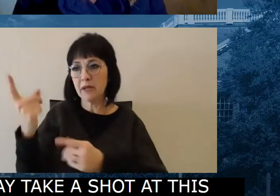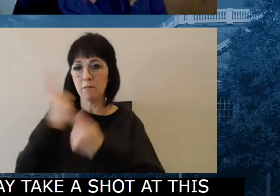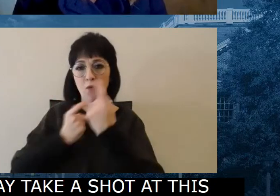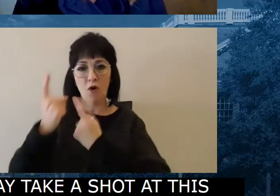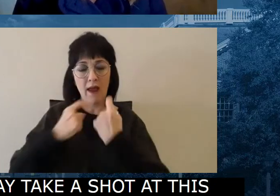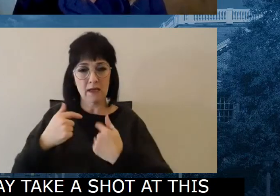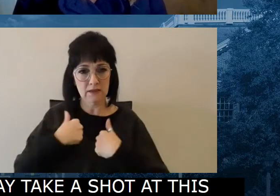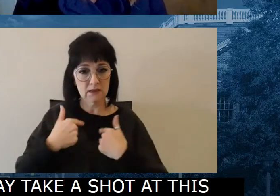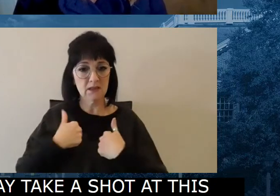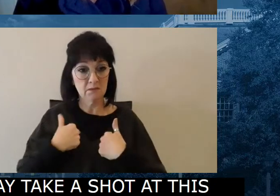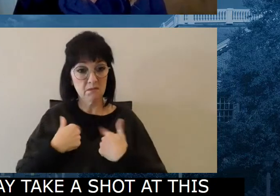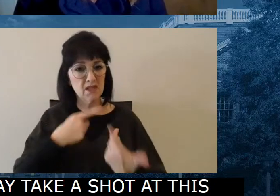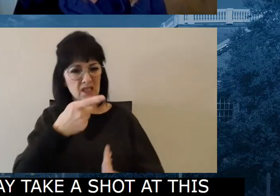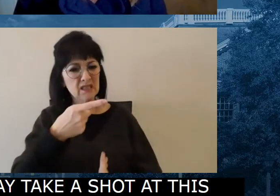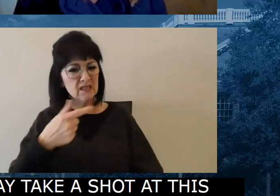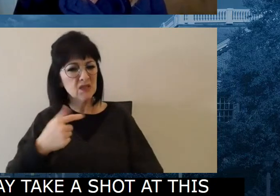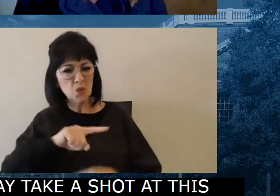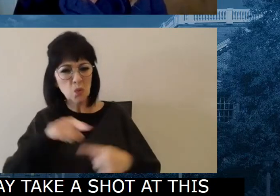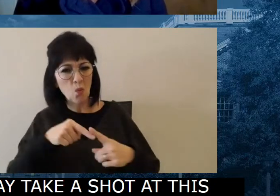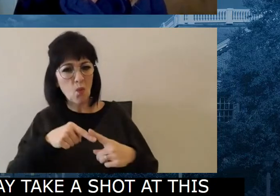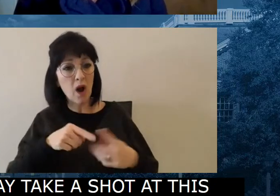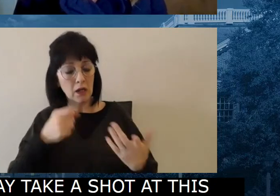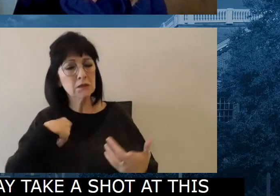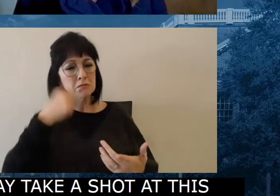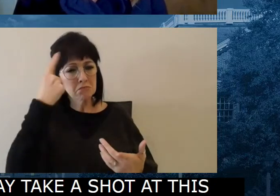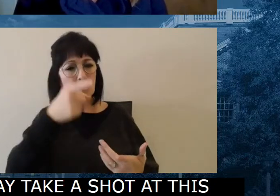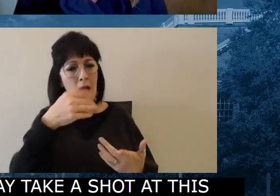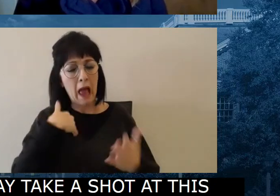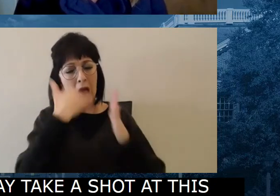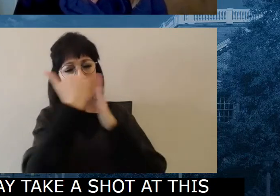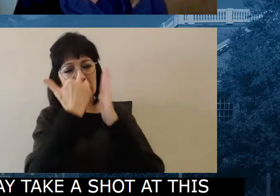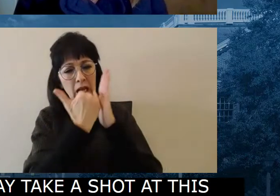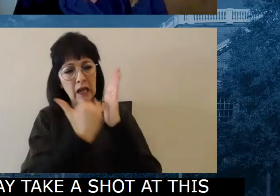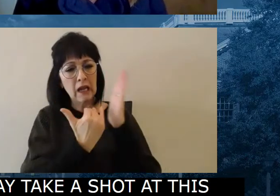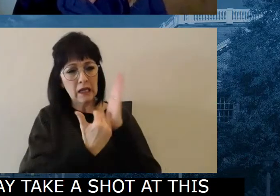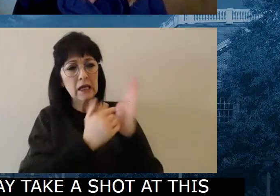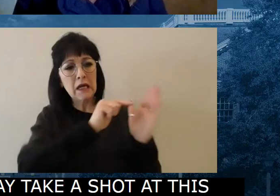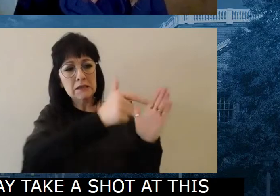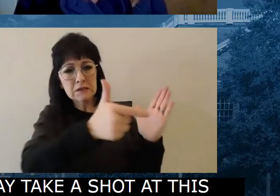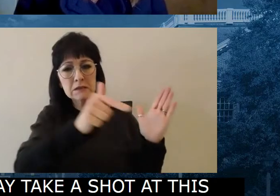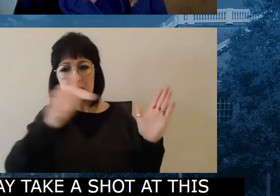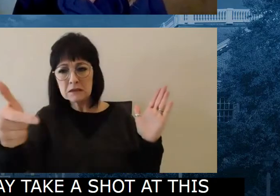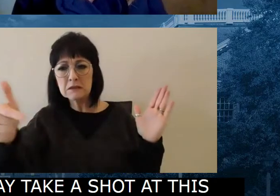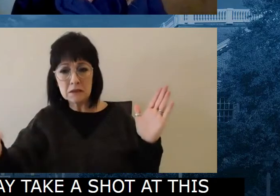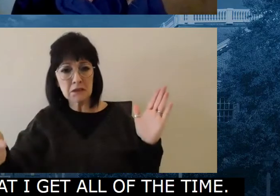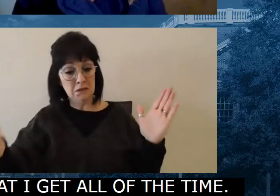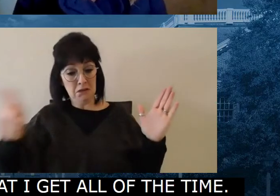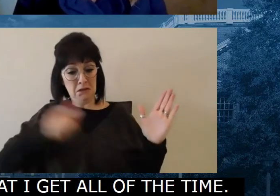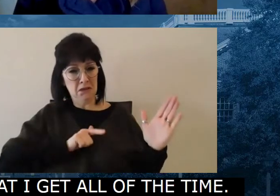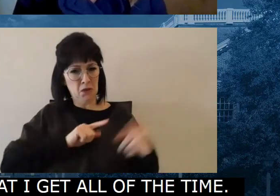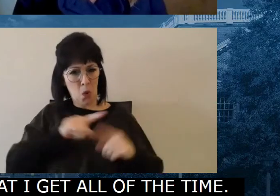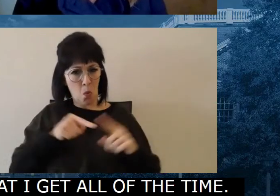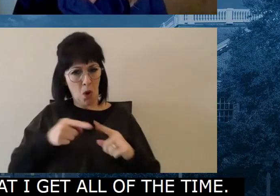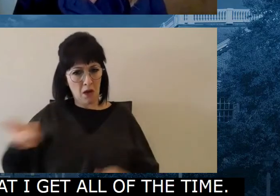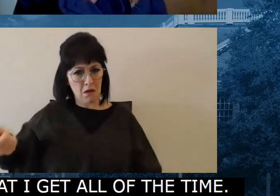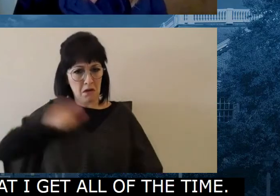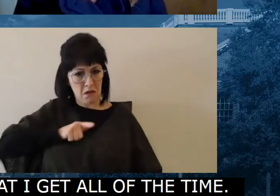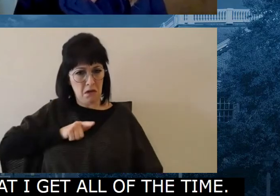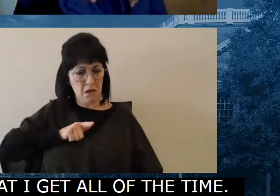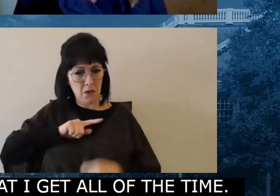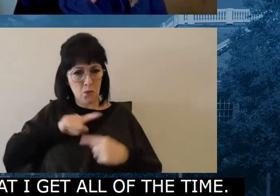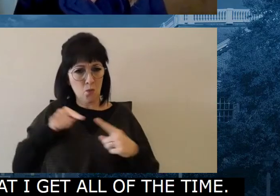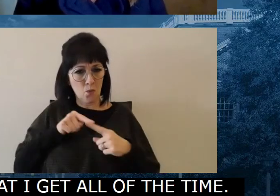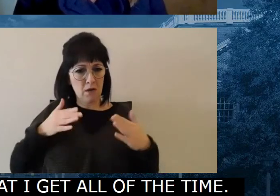next? Been pretty systematic, moving through the priorities established by the